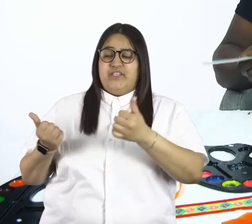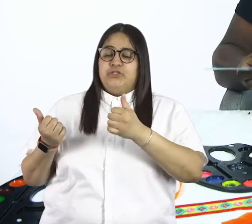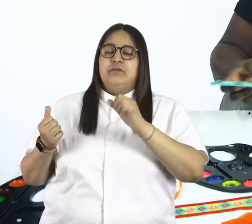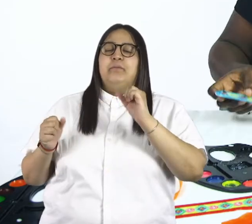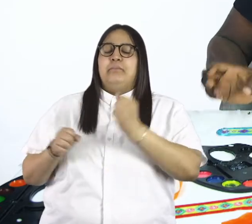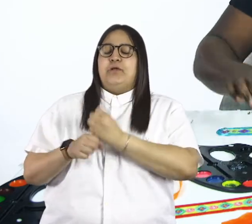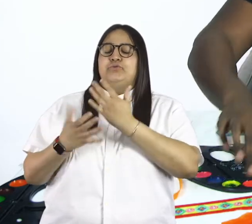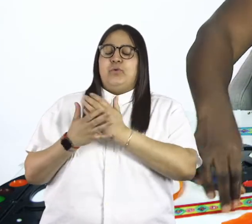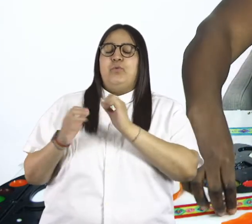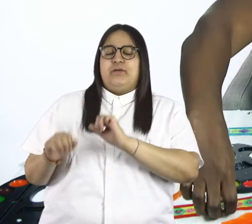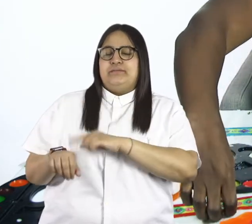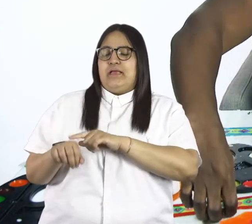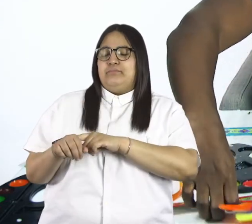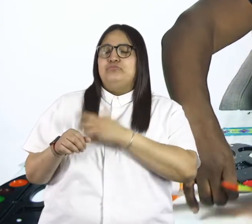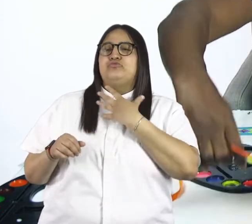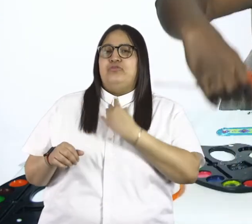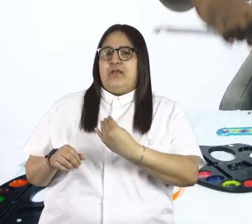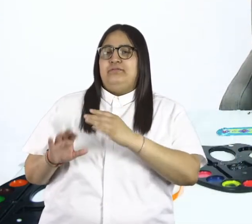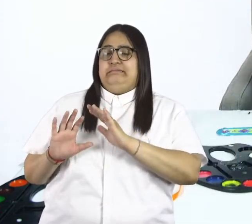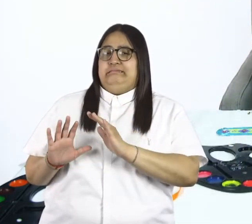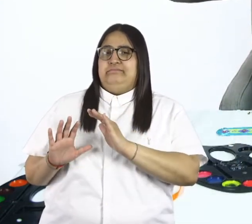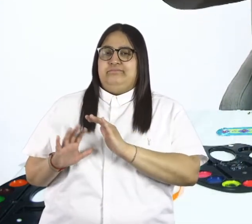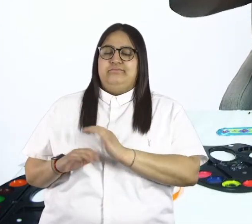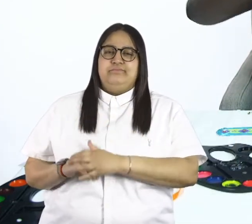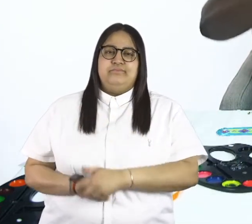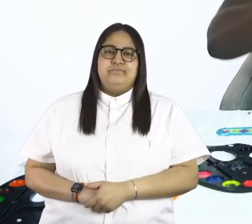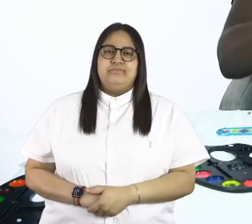next step is going to be